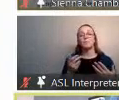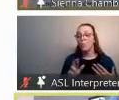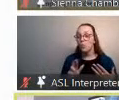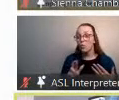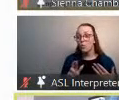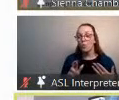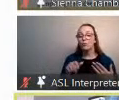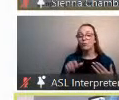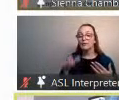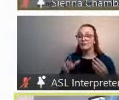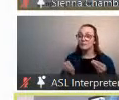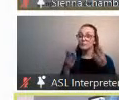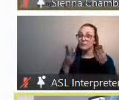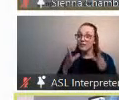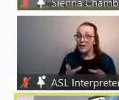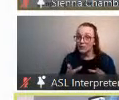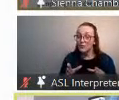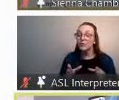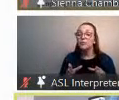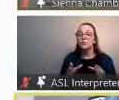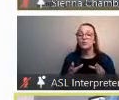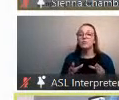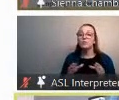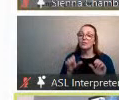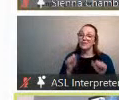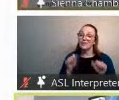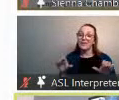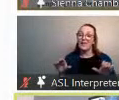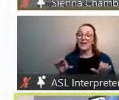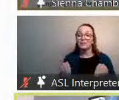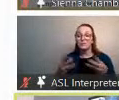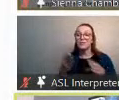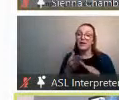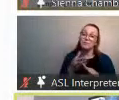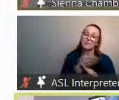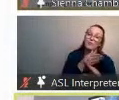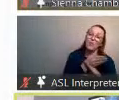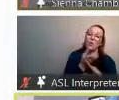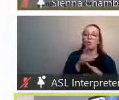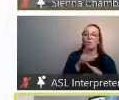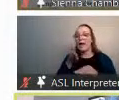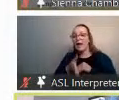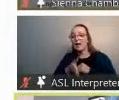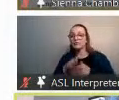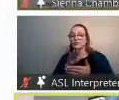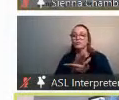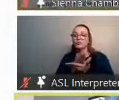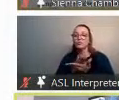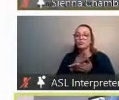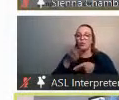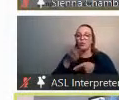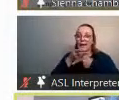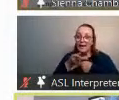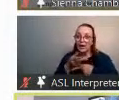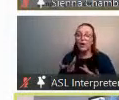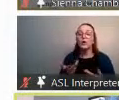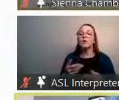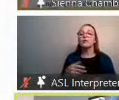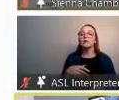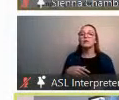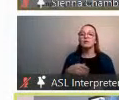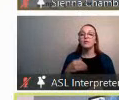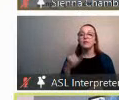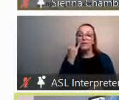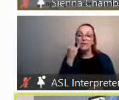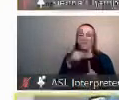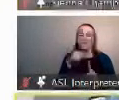provider that can provide before or after school care. Caregivers who speak family's home language